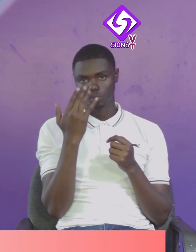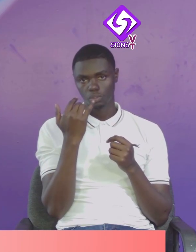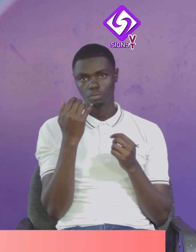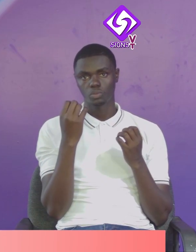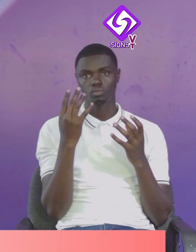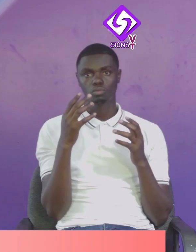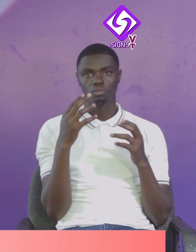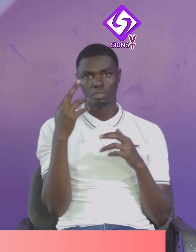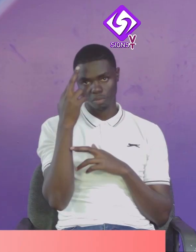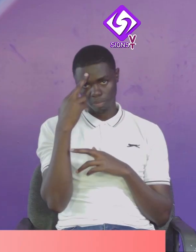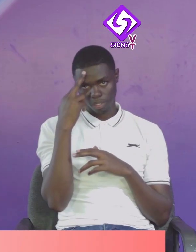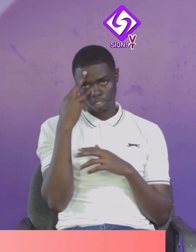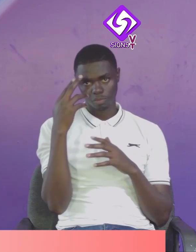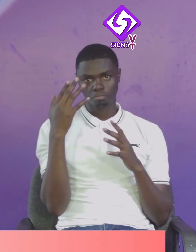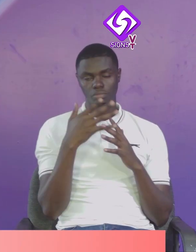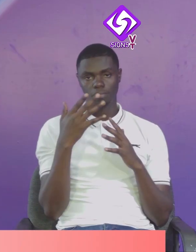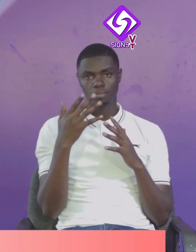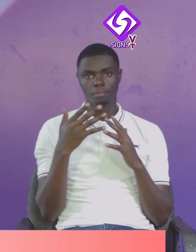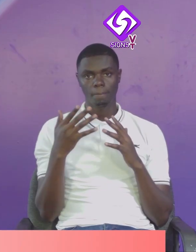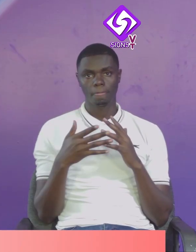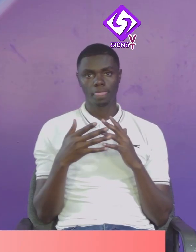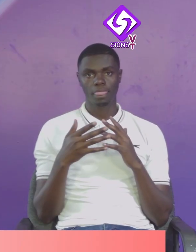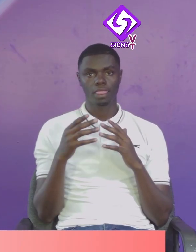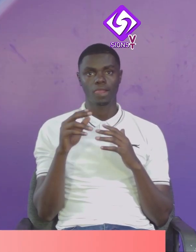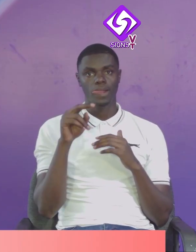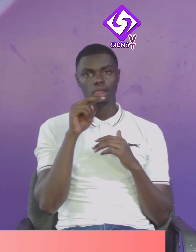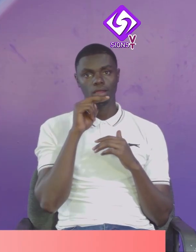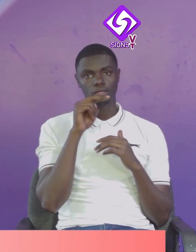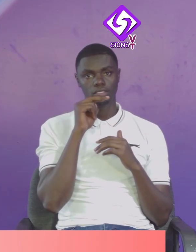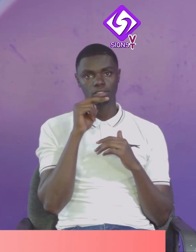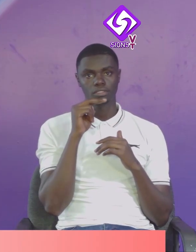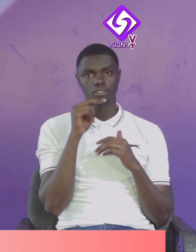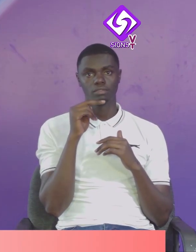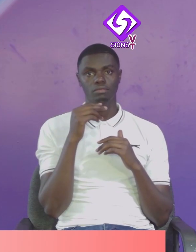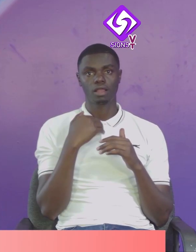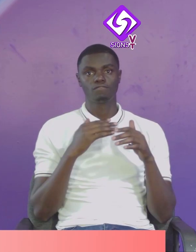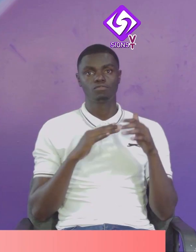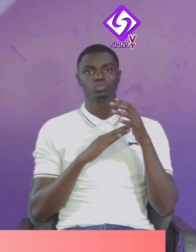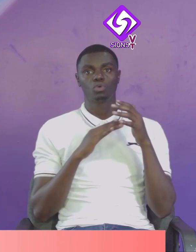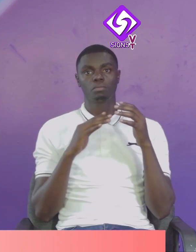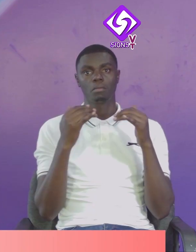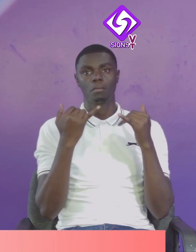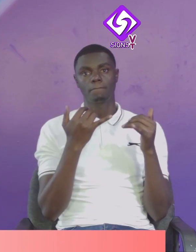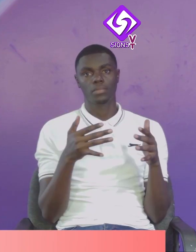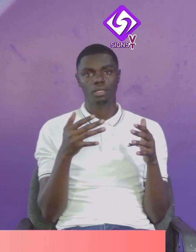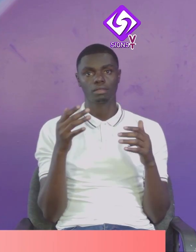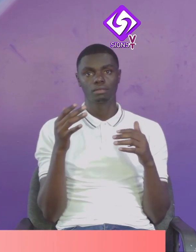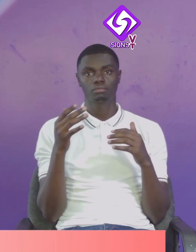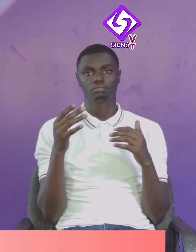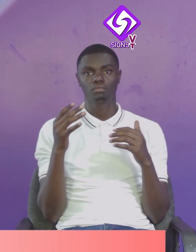reasons, among them being the fact that Nigeria boasts a lot of top players in the squad, unlike Gabon,